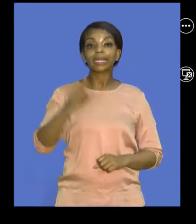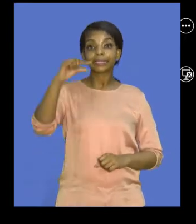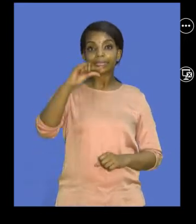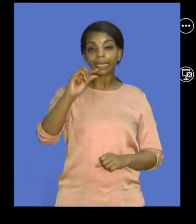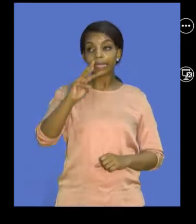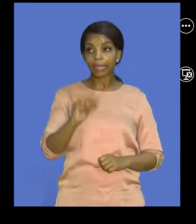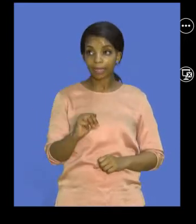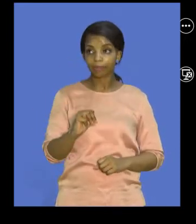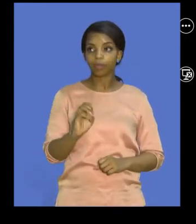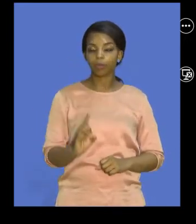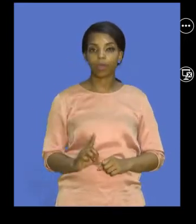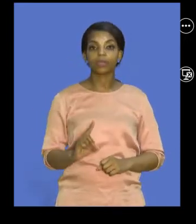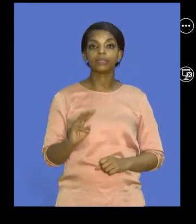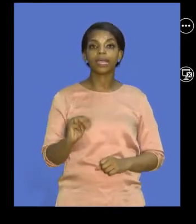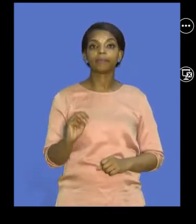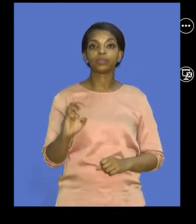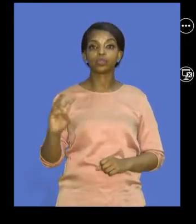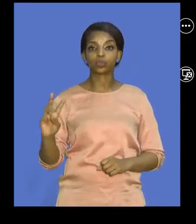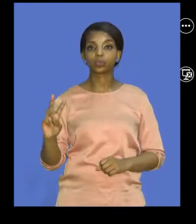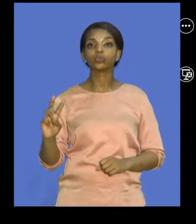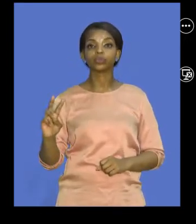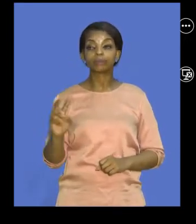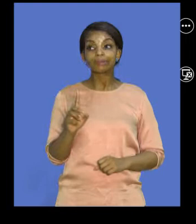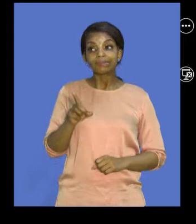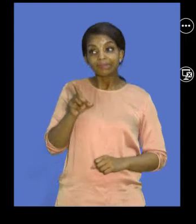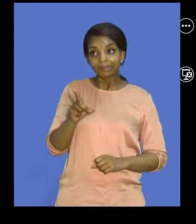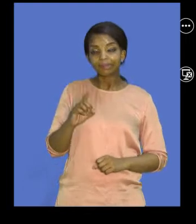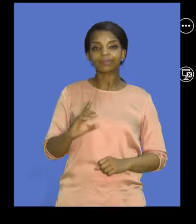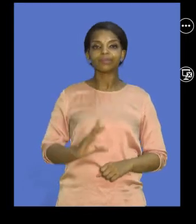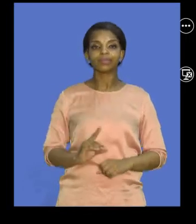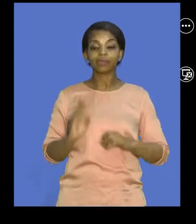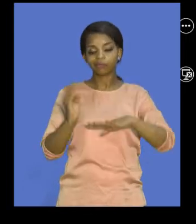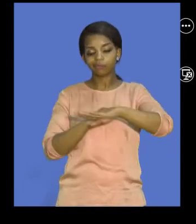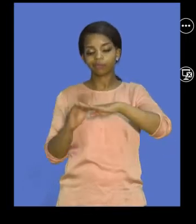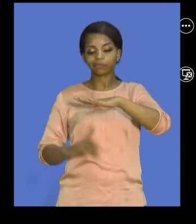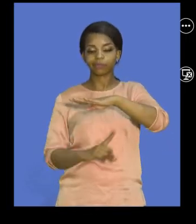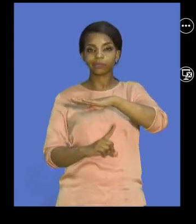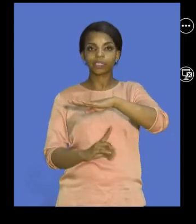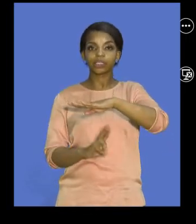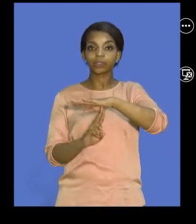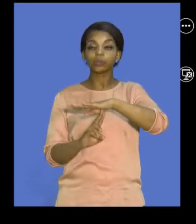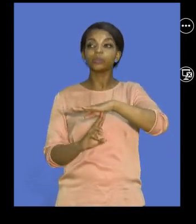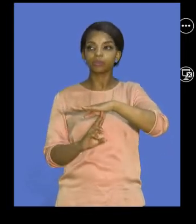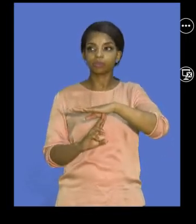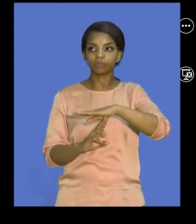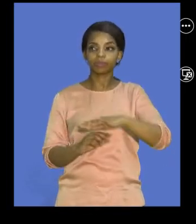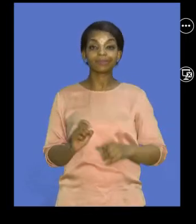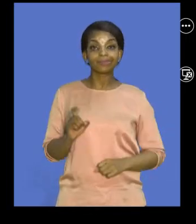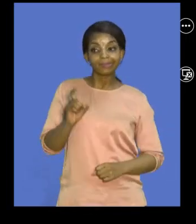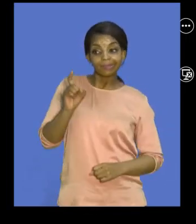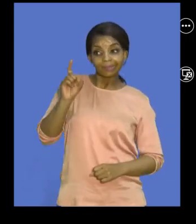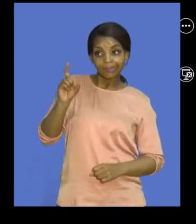right? So here it's about the masses, okay? So this is about the product of the masses, okay? So this